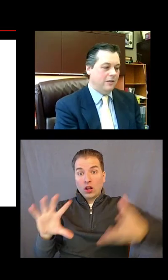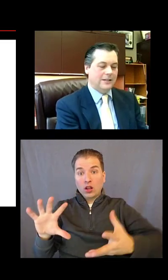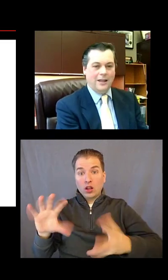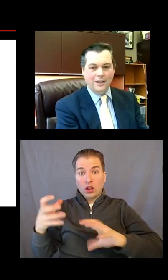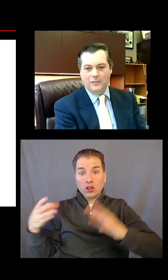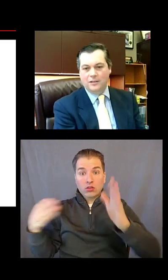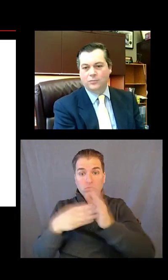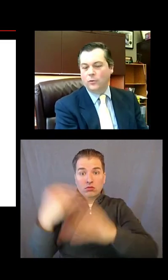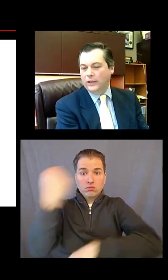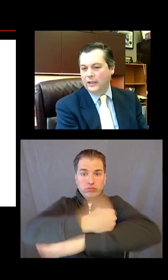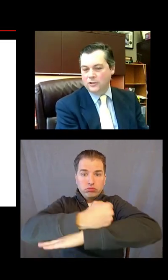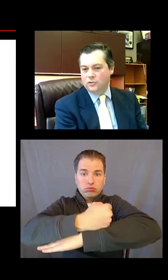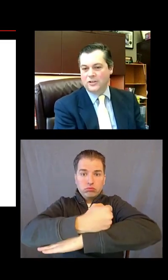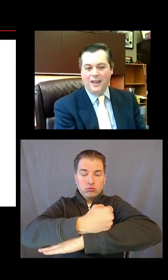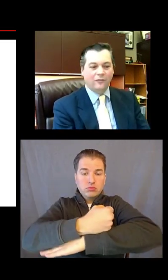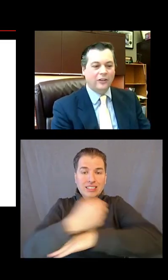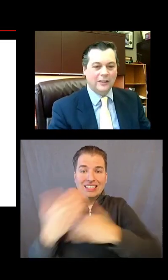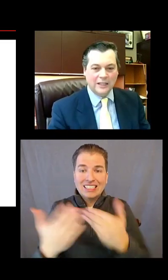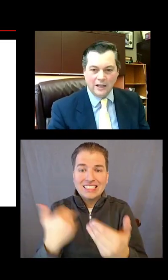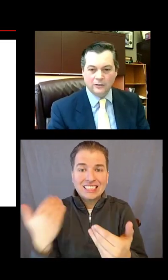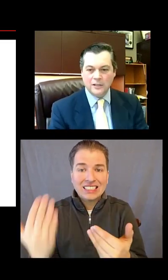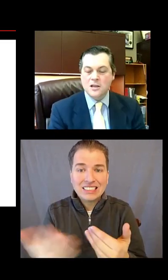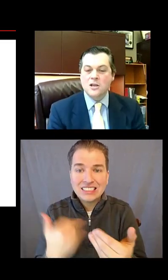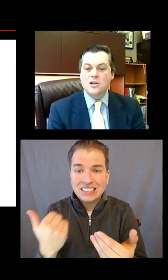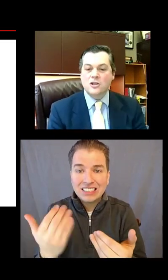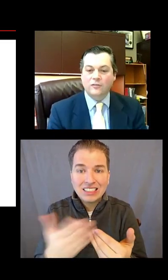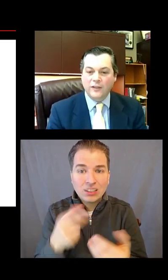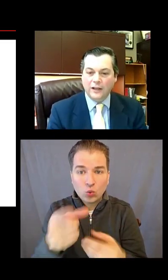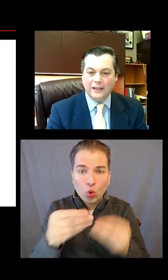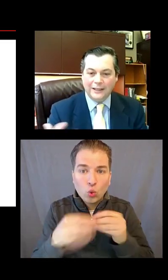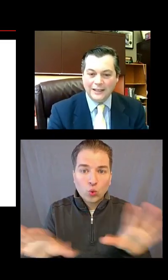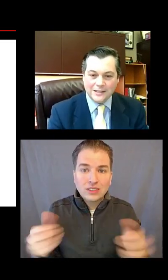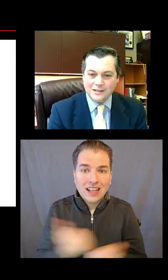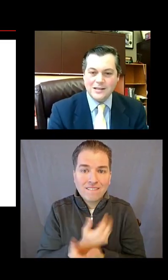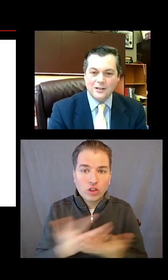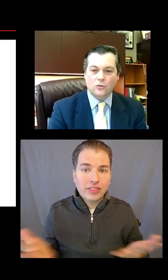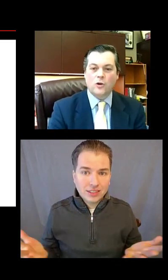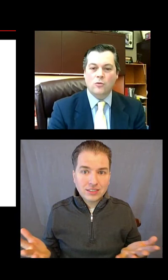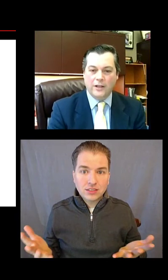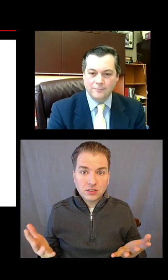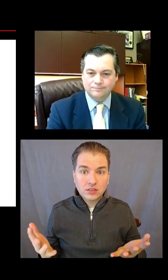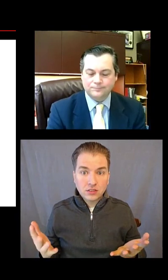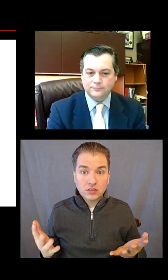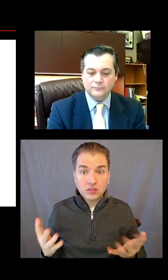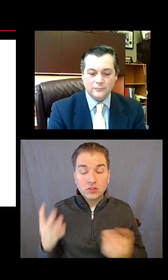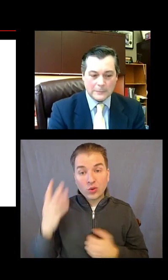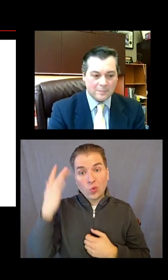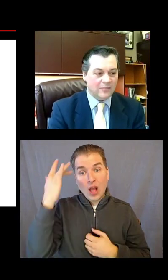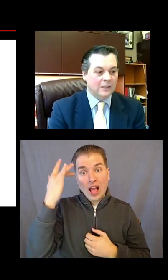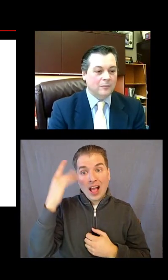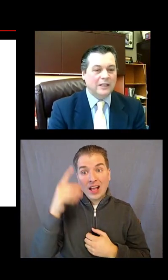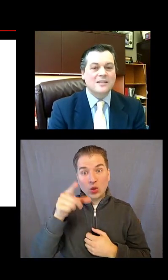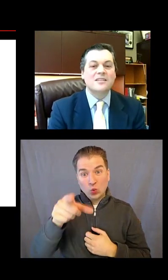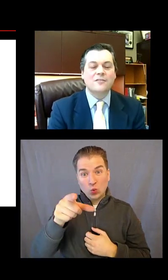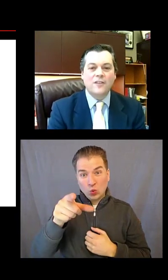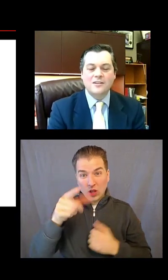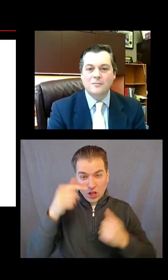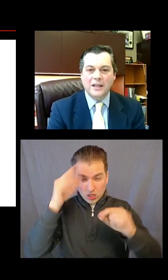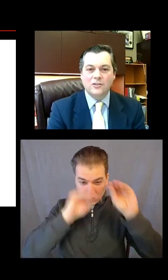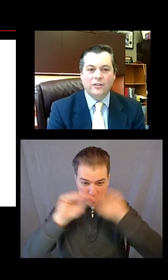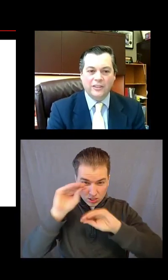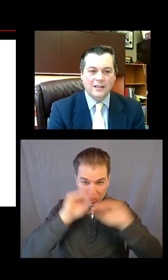diligence, all the time, the employee issues, everything else could very easily get eroded, because